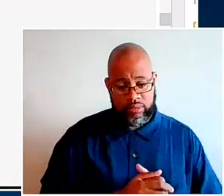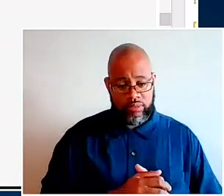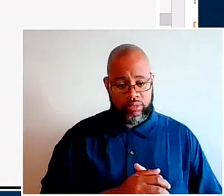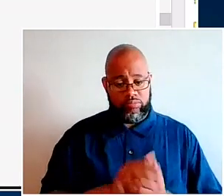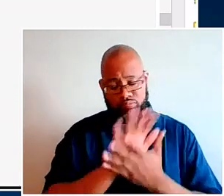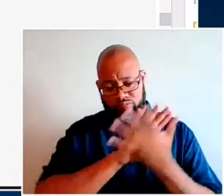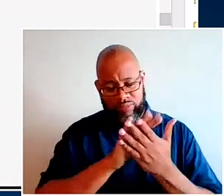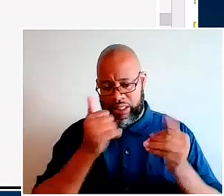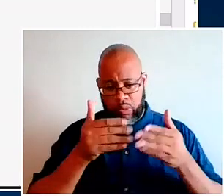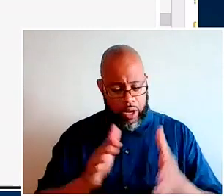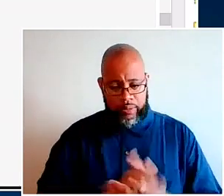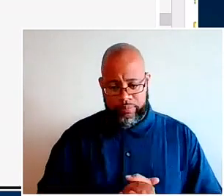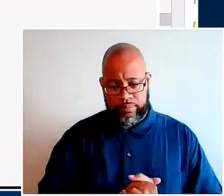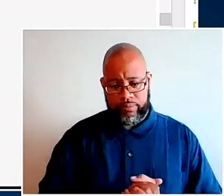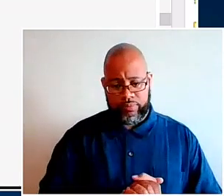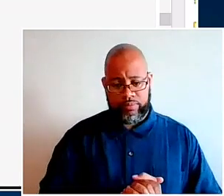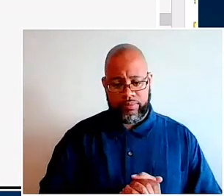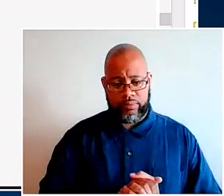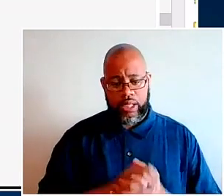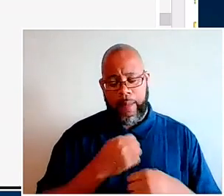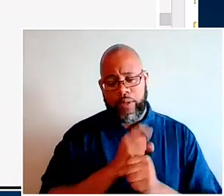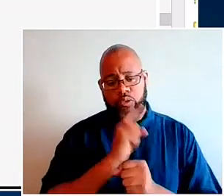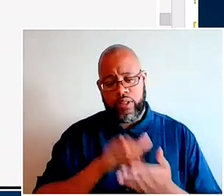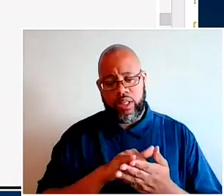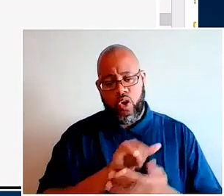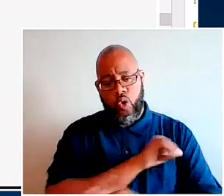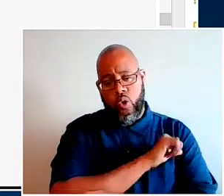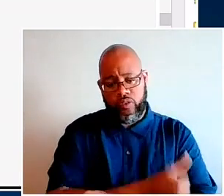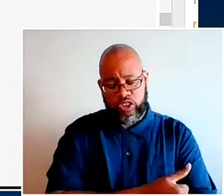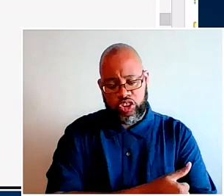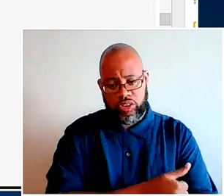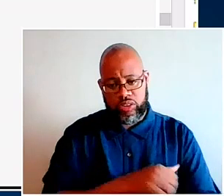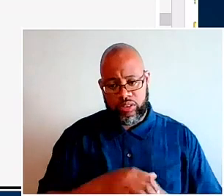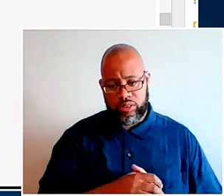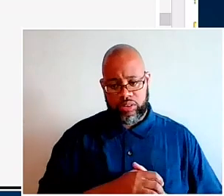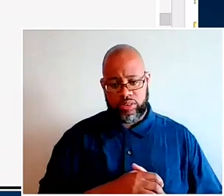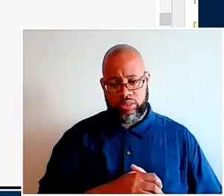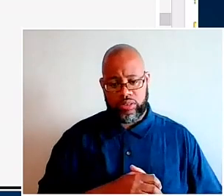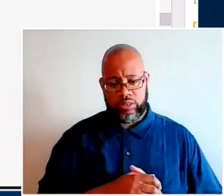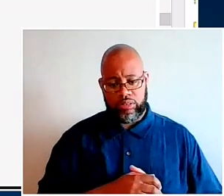any way, and to make sure those authorizations are